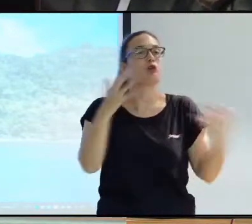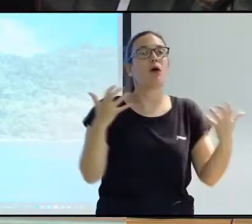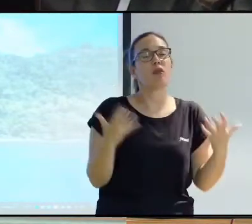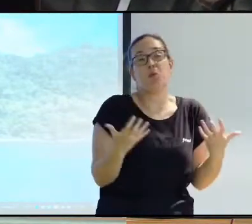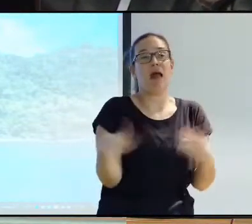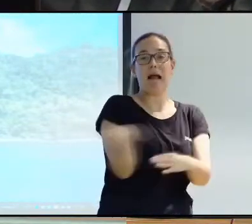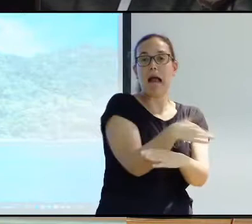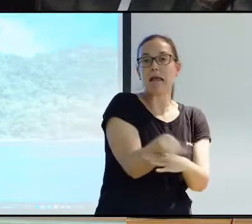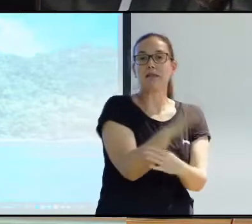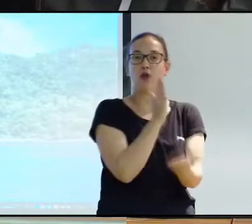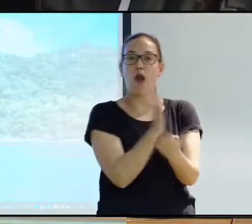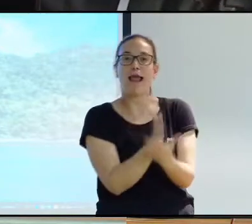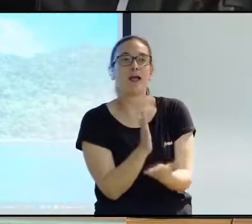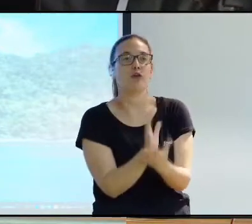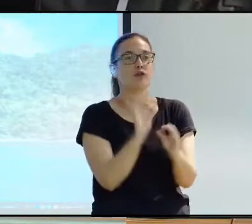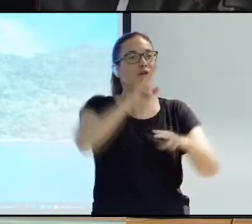the streets, in the village